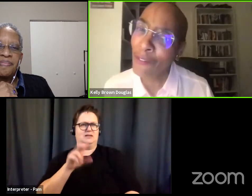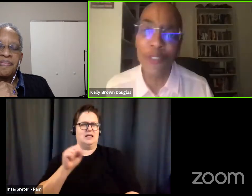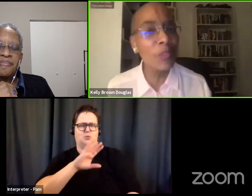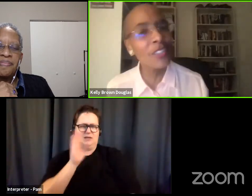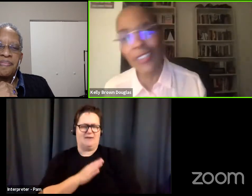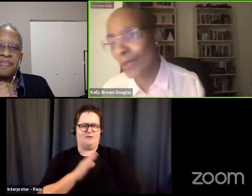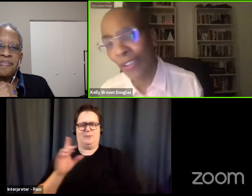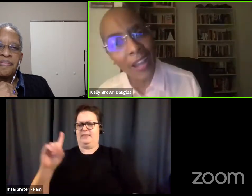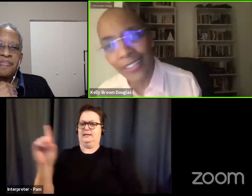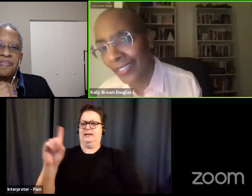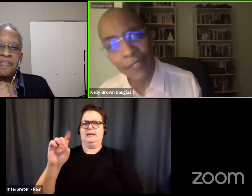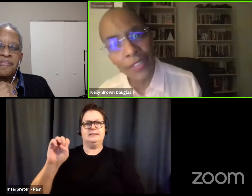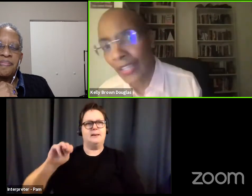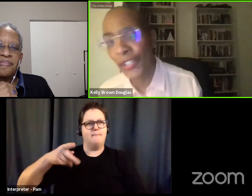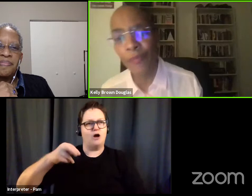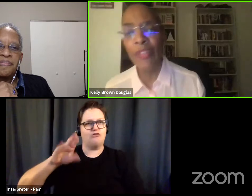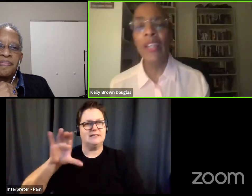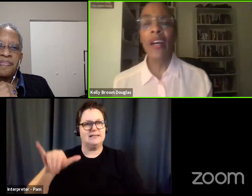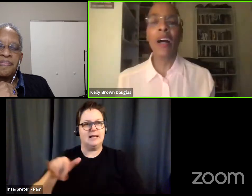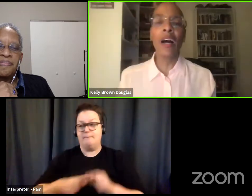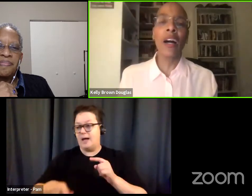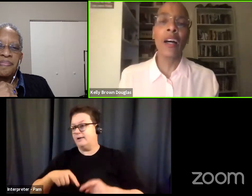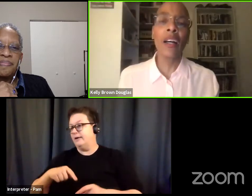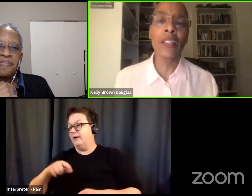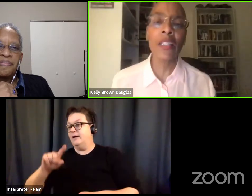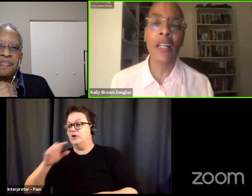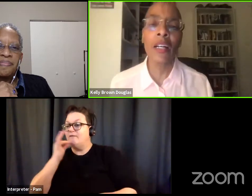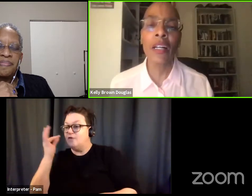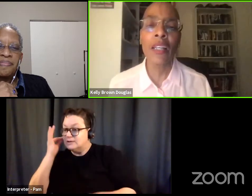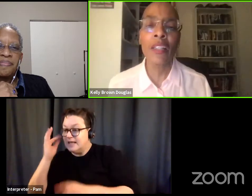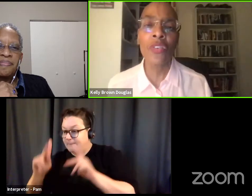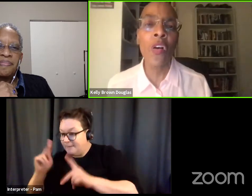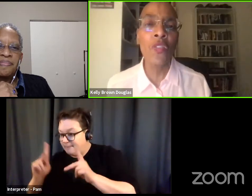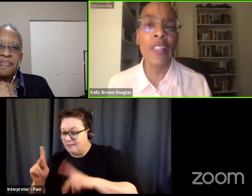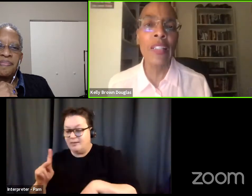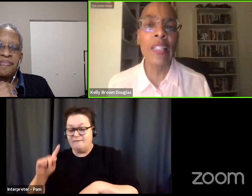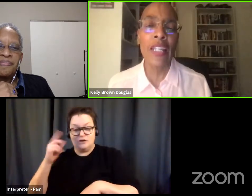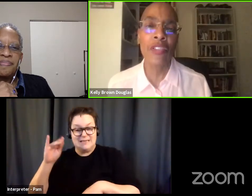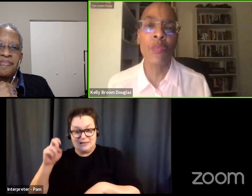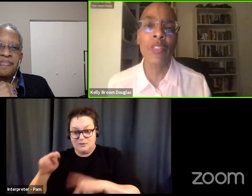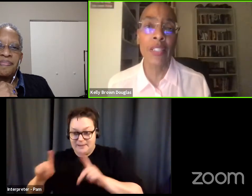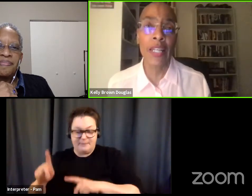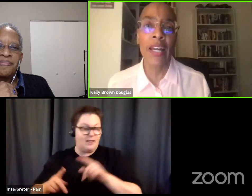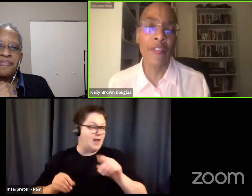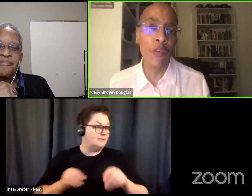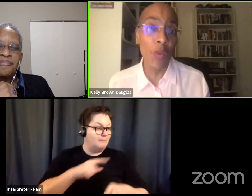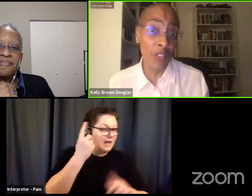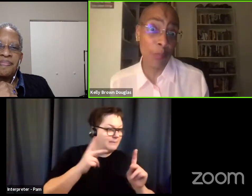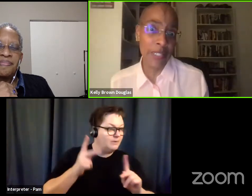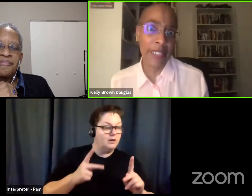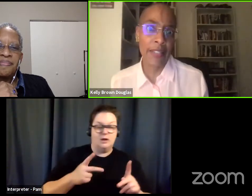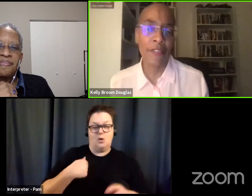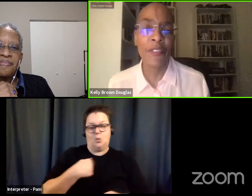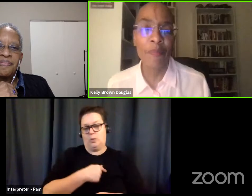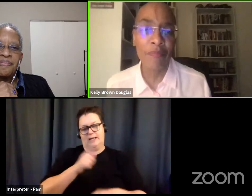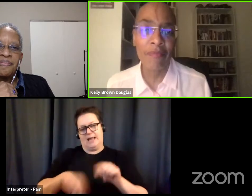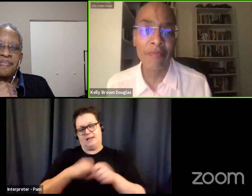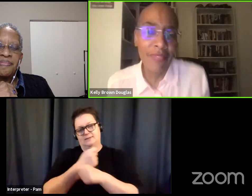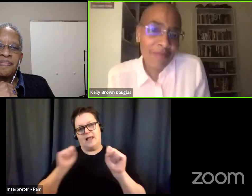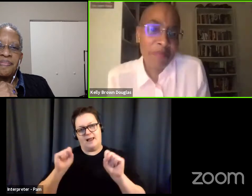and Black folks, we just keep trying to save the nation. And so hopefully the nation will decide if it wants to be